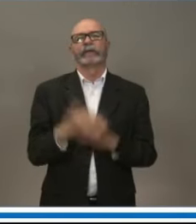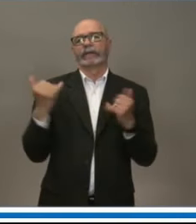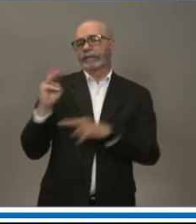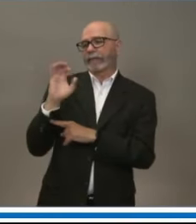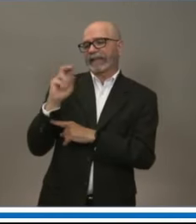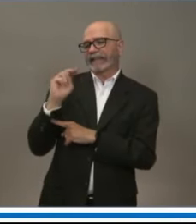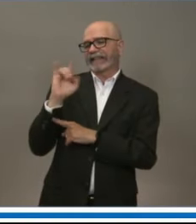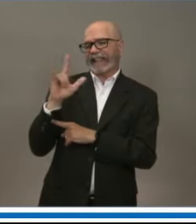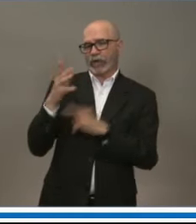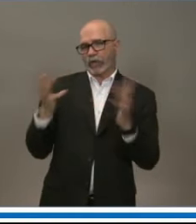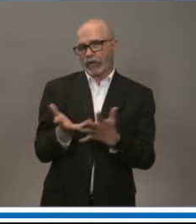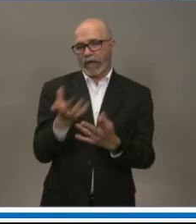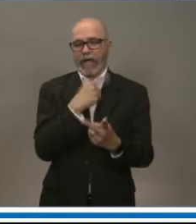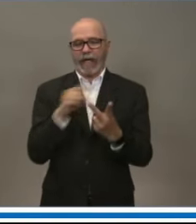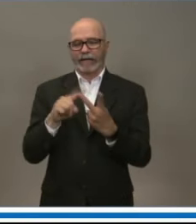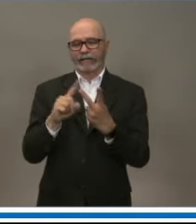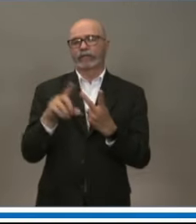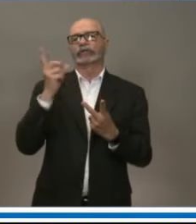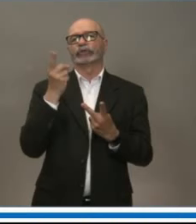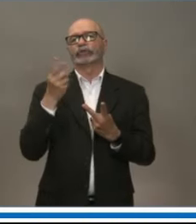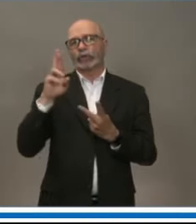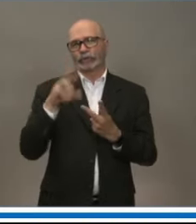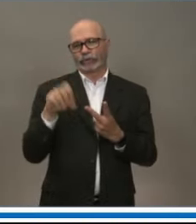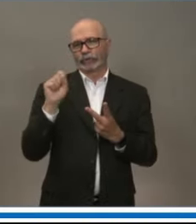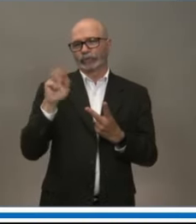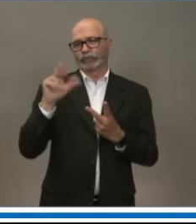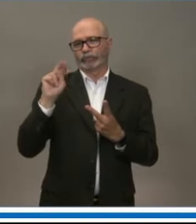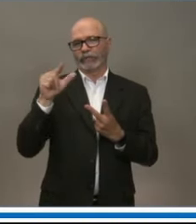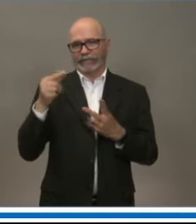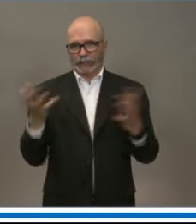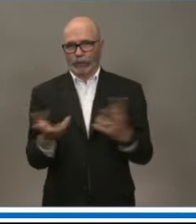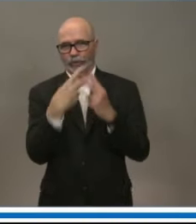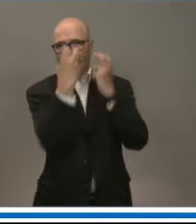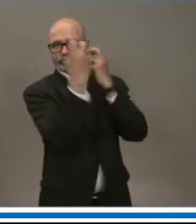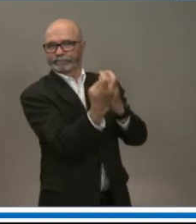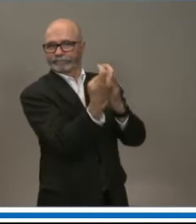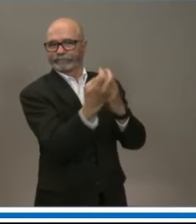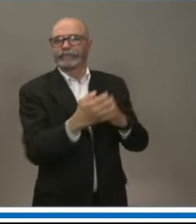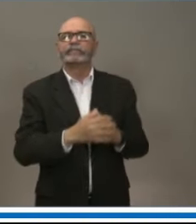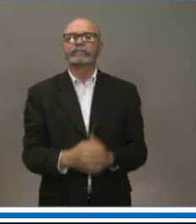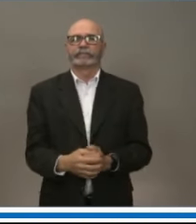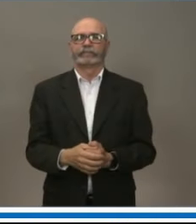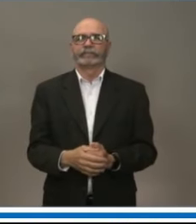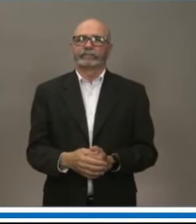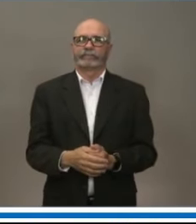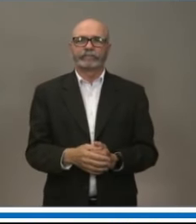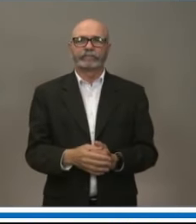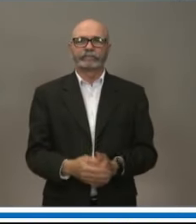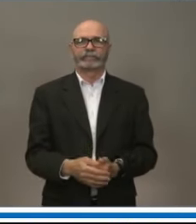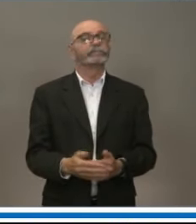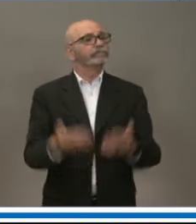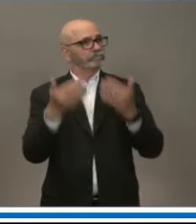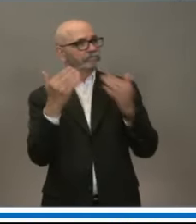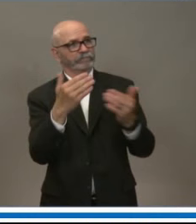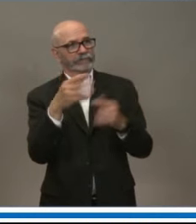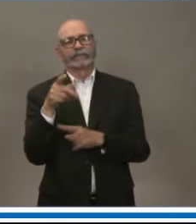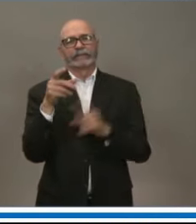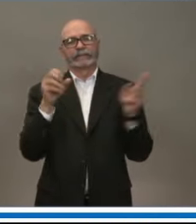of the Province of Nova Scotia, and Dr. Robert Strang, Chief Medical Officer of Health for Nova Scotia. Go ahead, Premier. Thank you, Tina. Good afternoon,